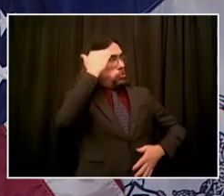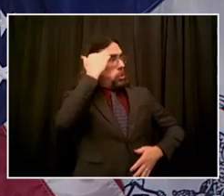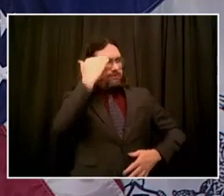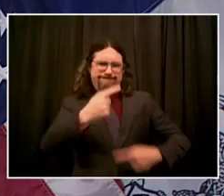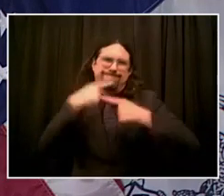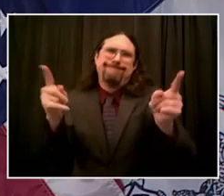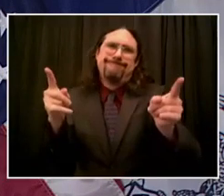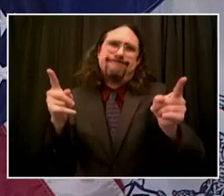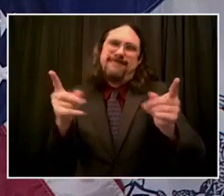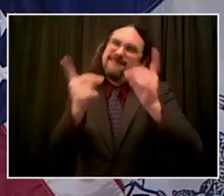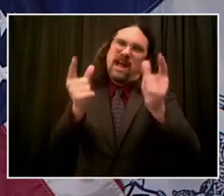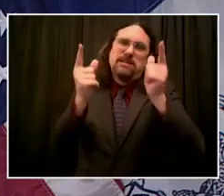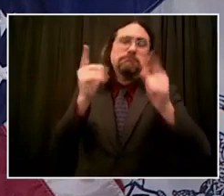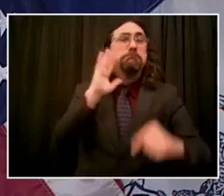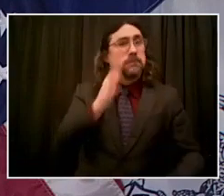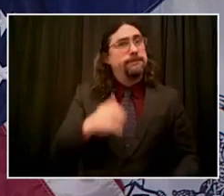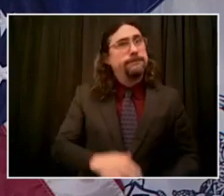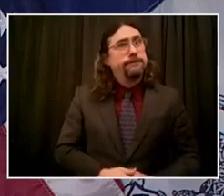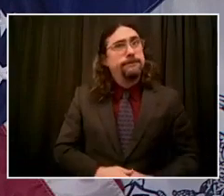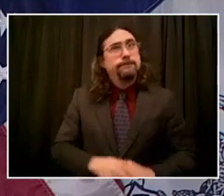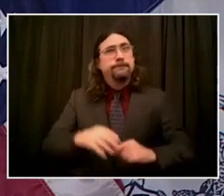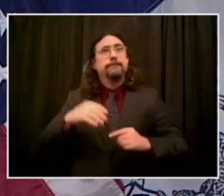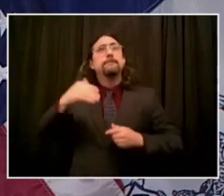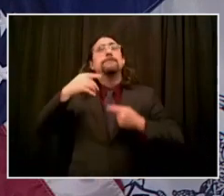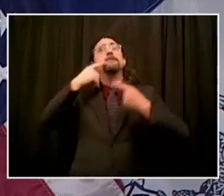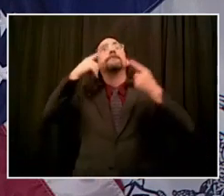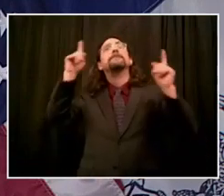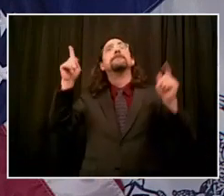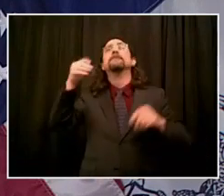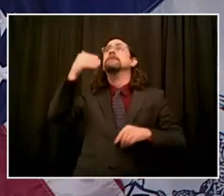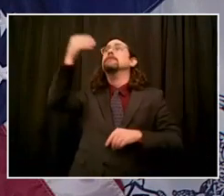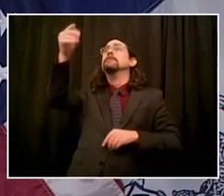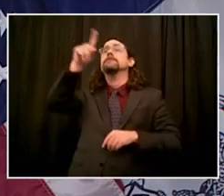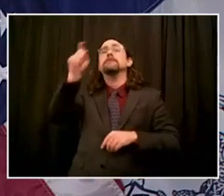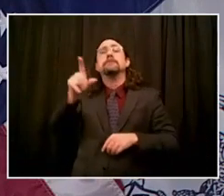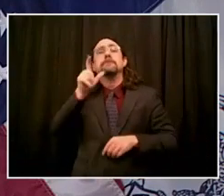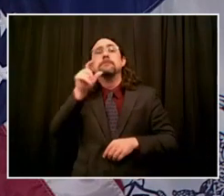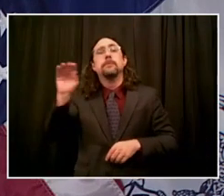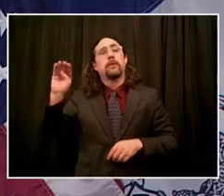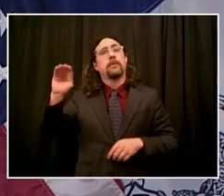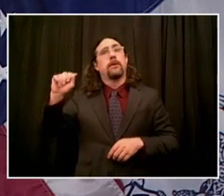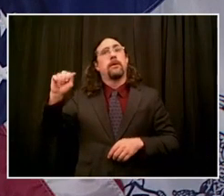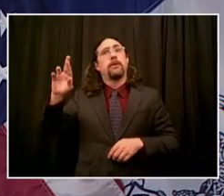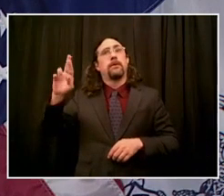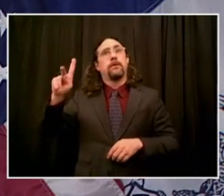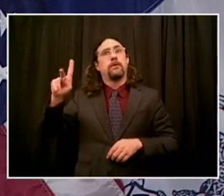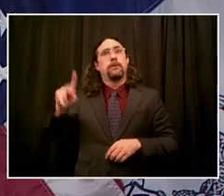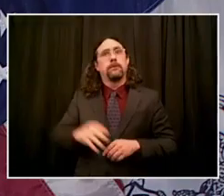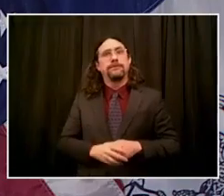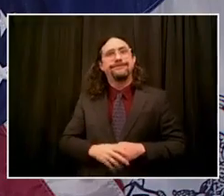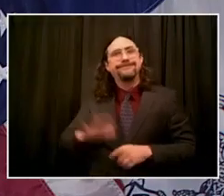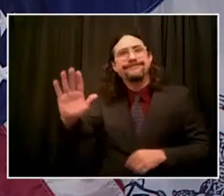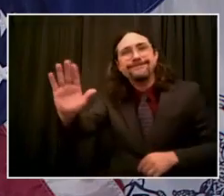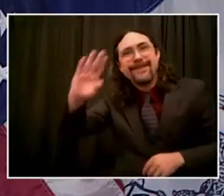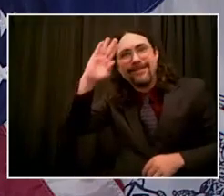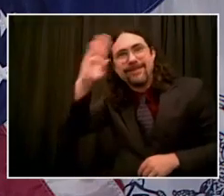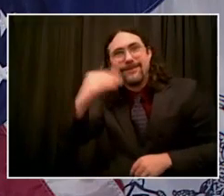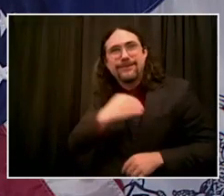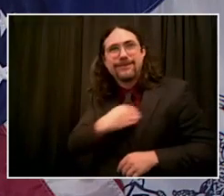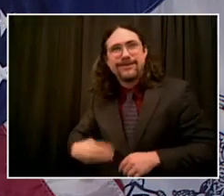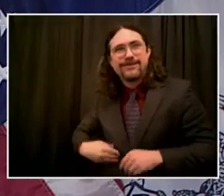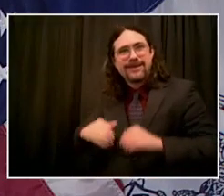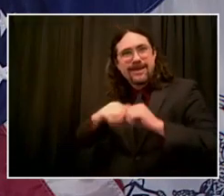How you doing, Mark? Doing okay. I wanted to follow up on a question I asked a couple of days ago about